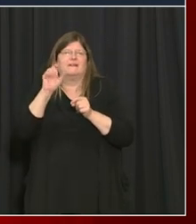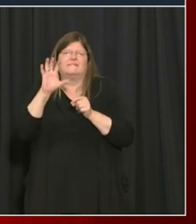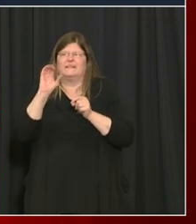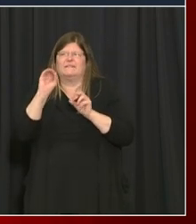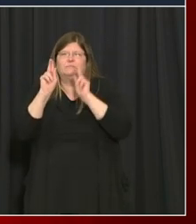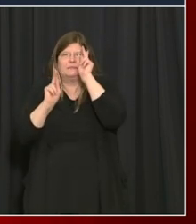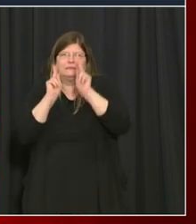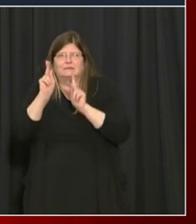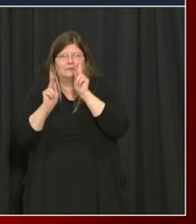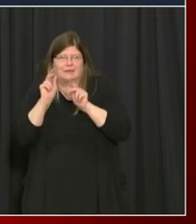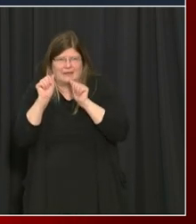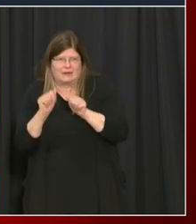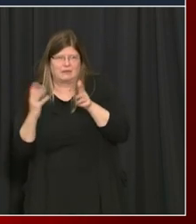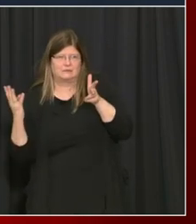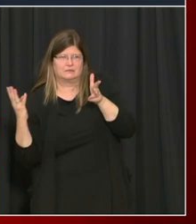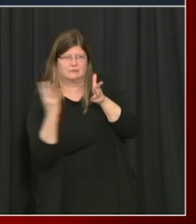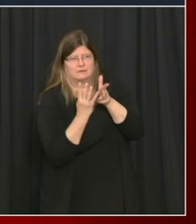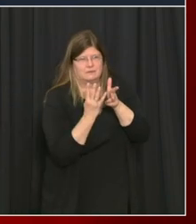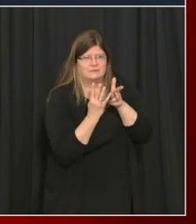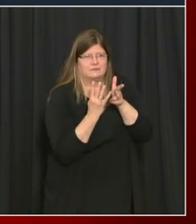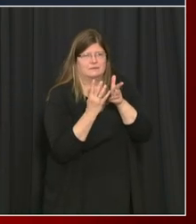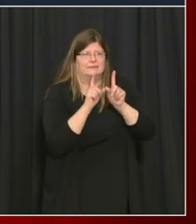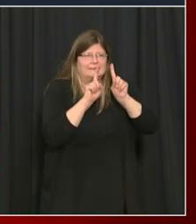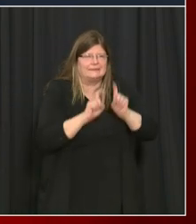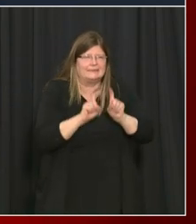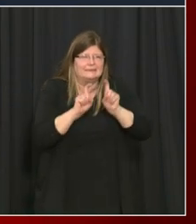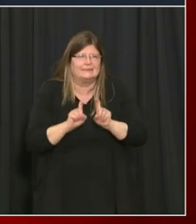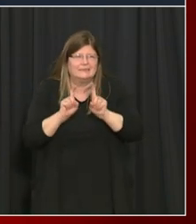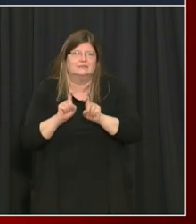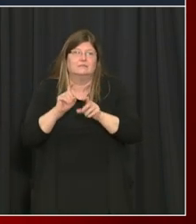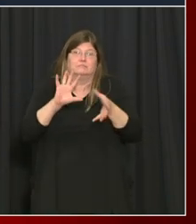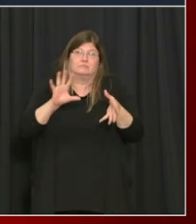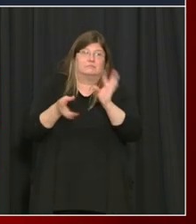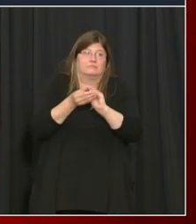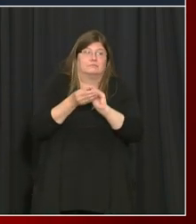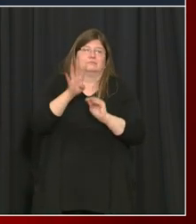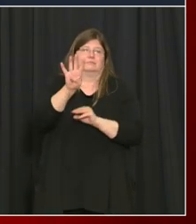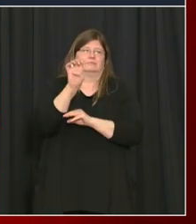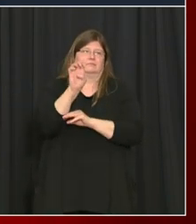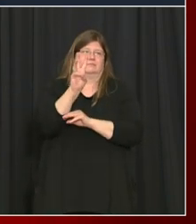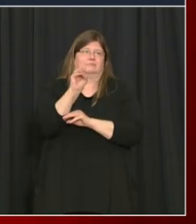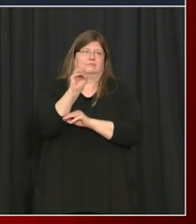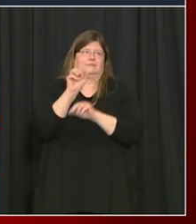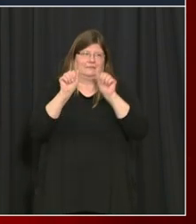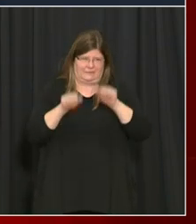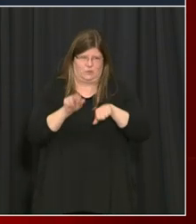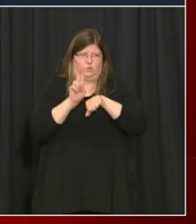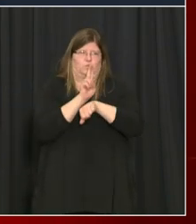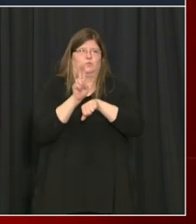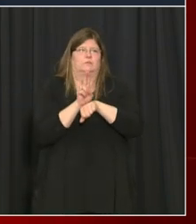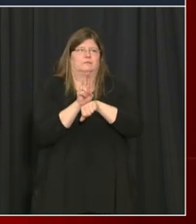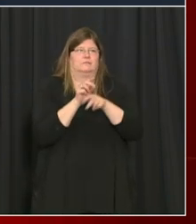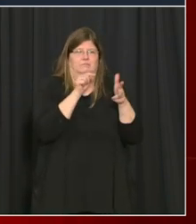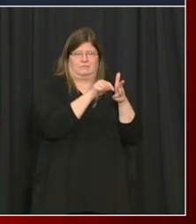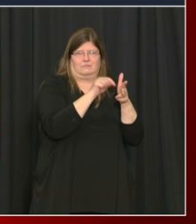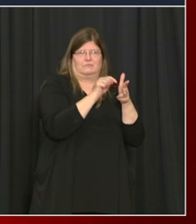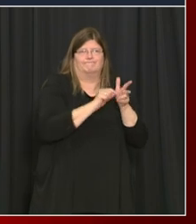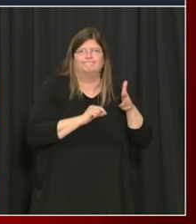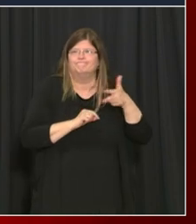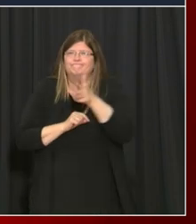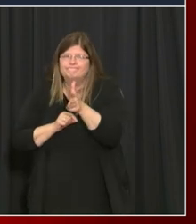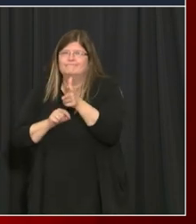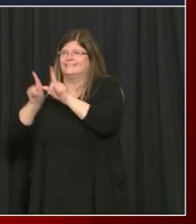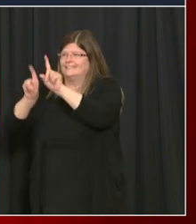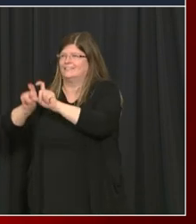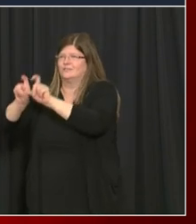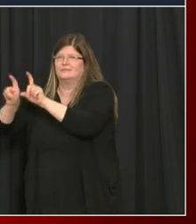believe, 460 folks using the mobile testing capability. I find it very successful. It is sort